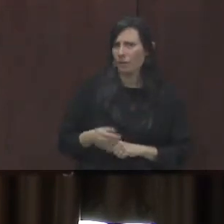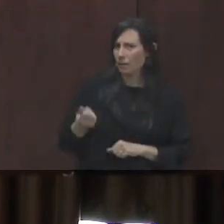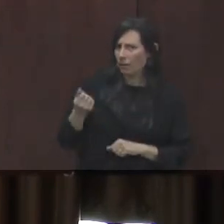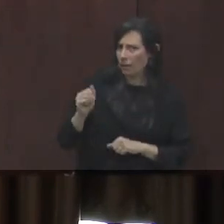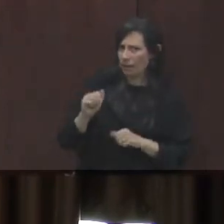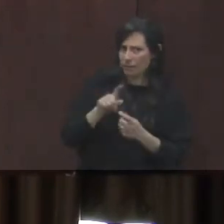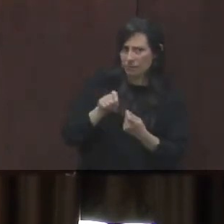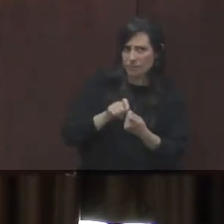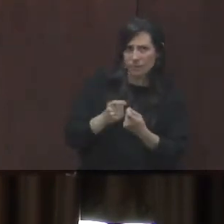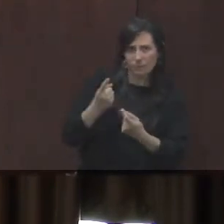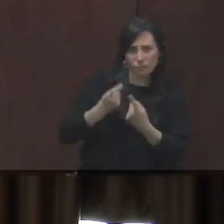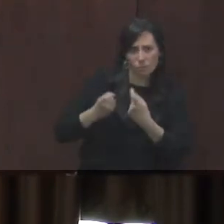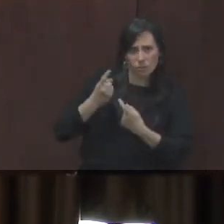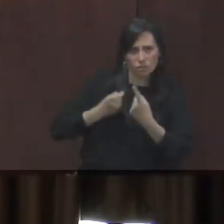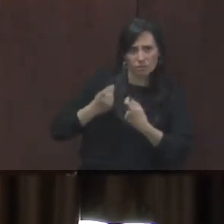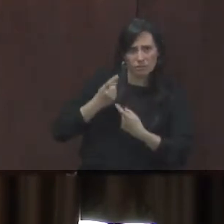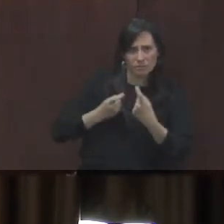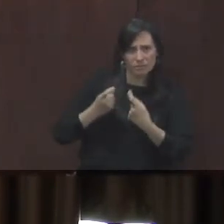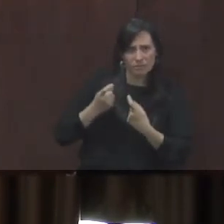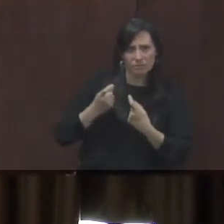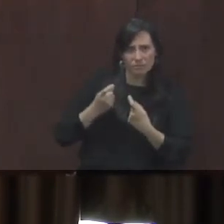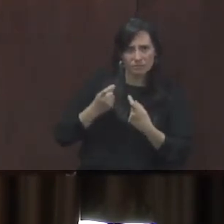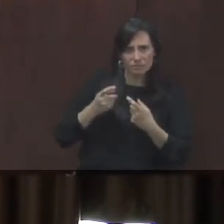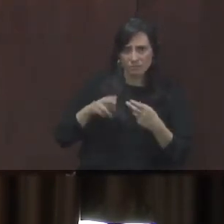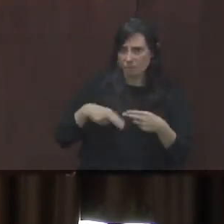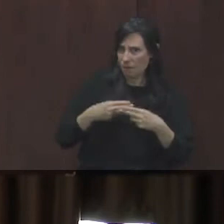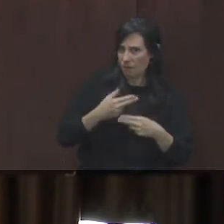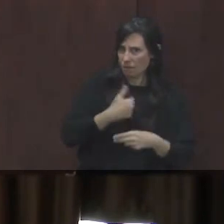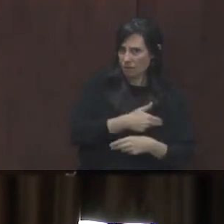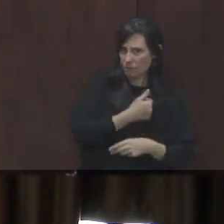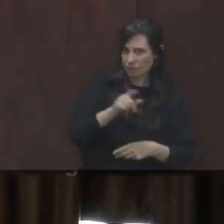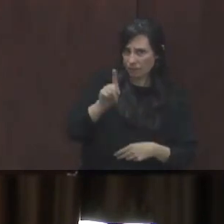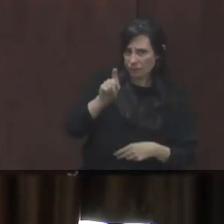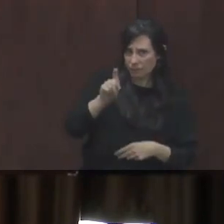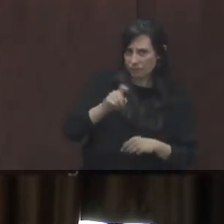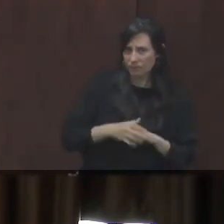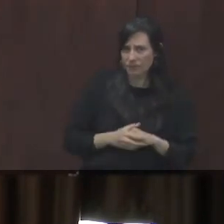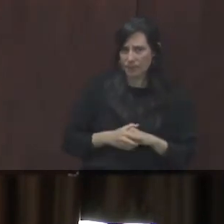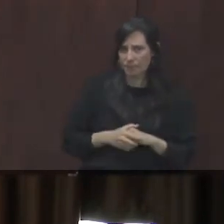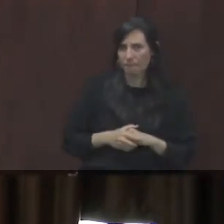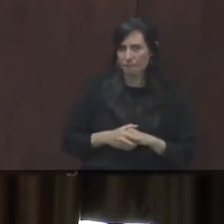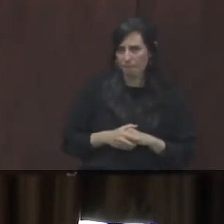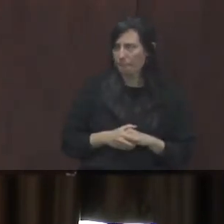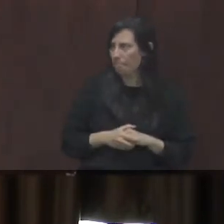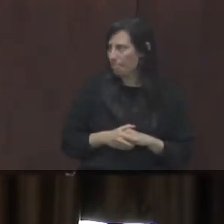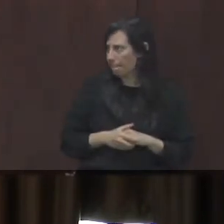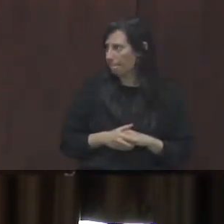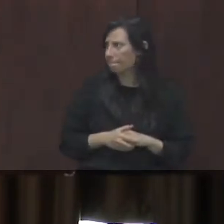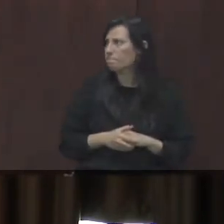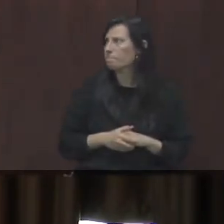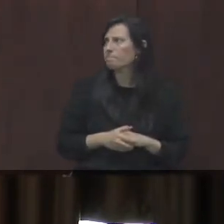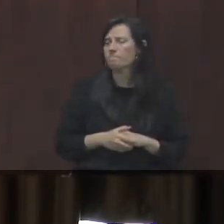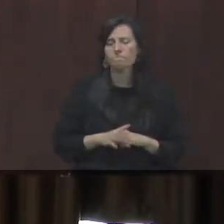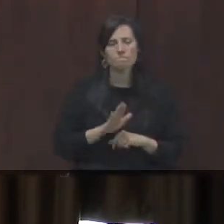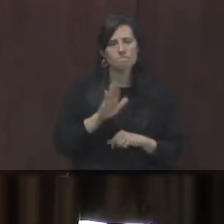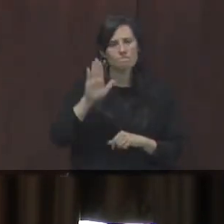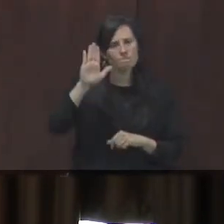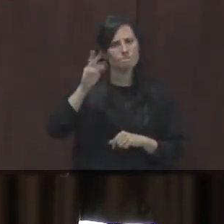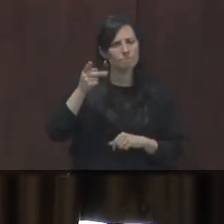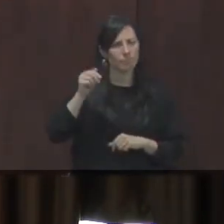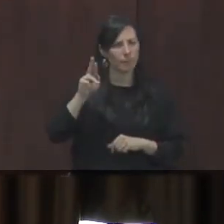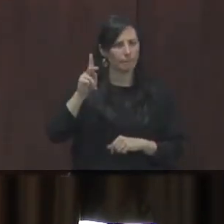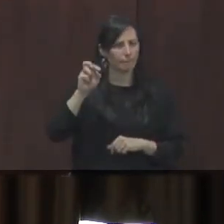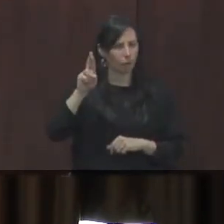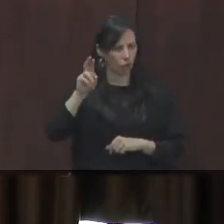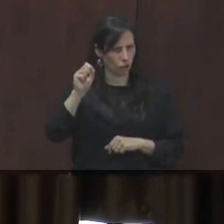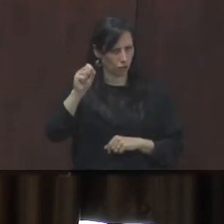about what we're doing at the hospital at this point, or anything I can further elaborate on? I wanted to ask within something you mentioned, I guess,